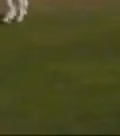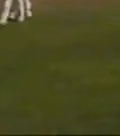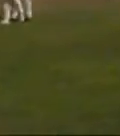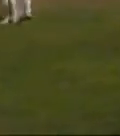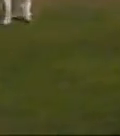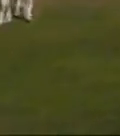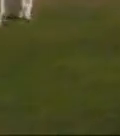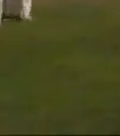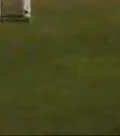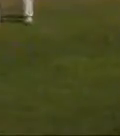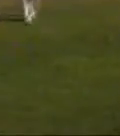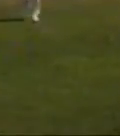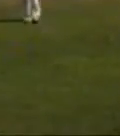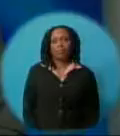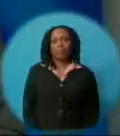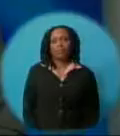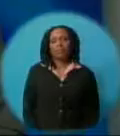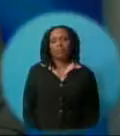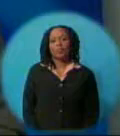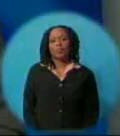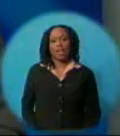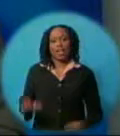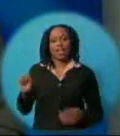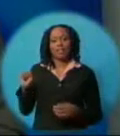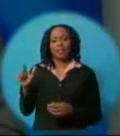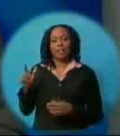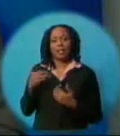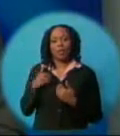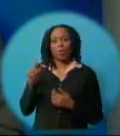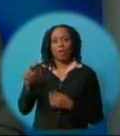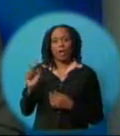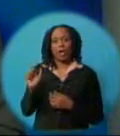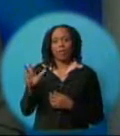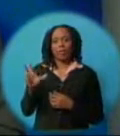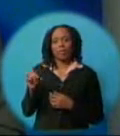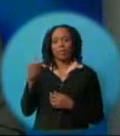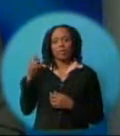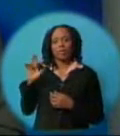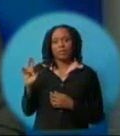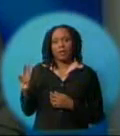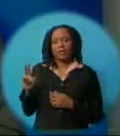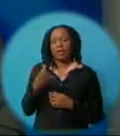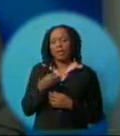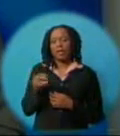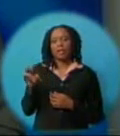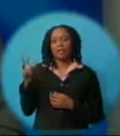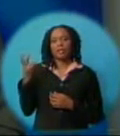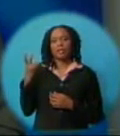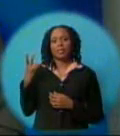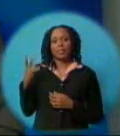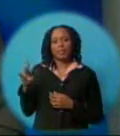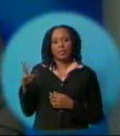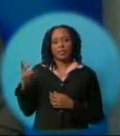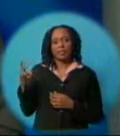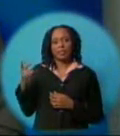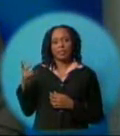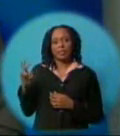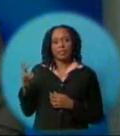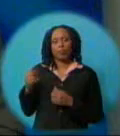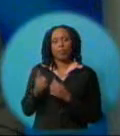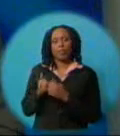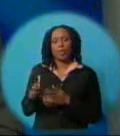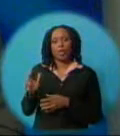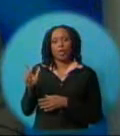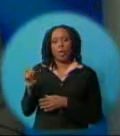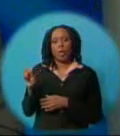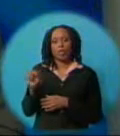Green, CBC Sports. Well, thank you, Sean. And scores again, St. Leonard's 130 for 7 and 17